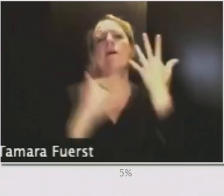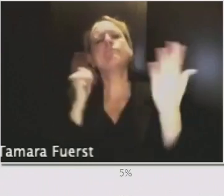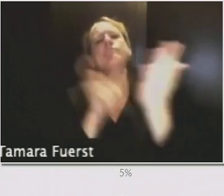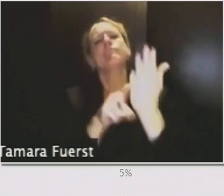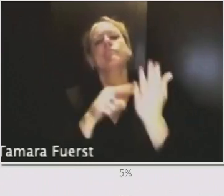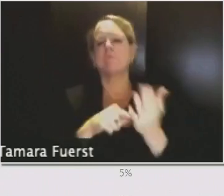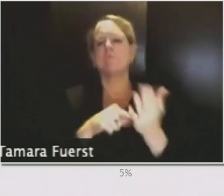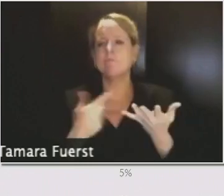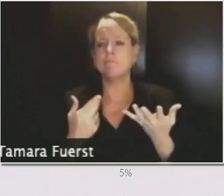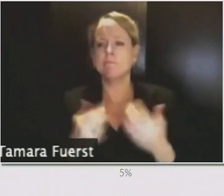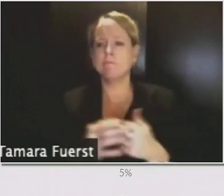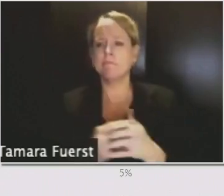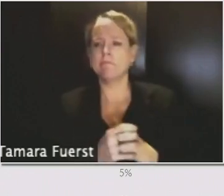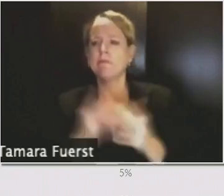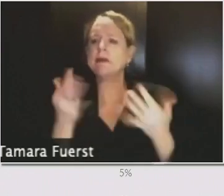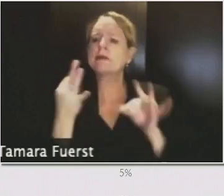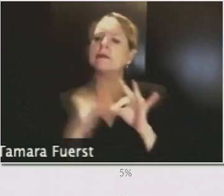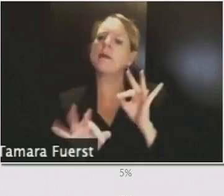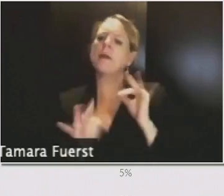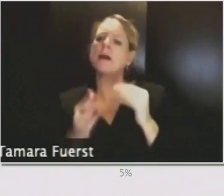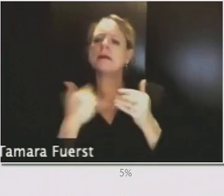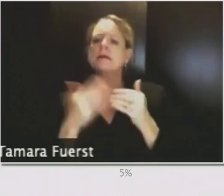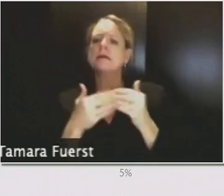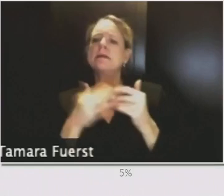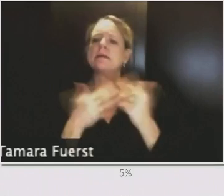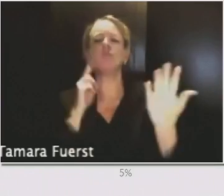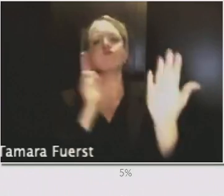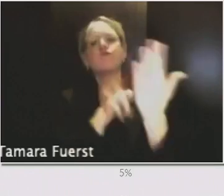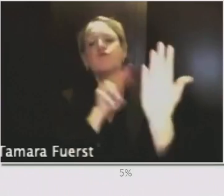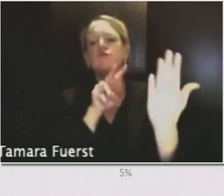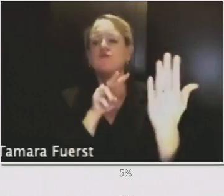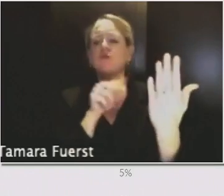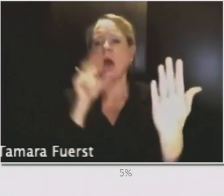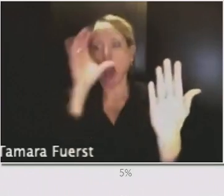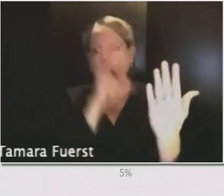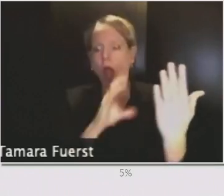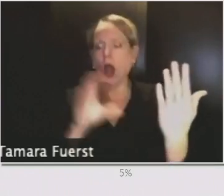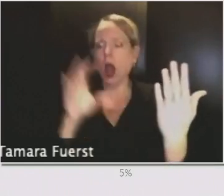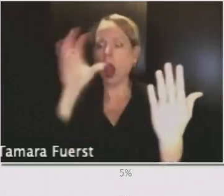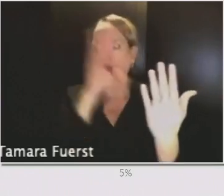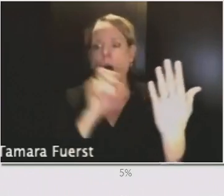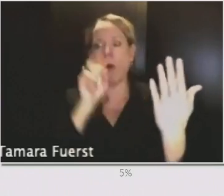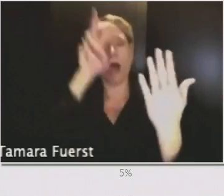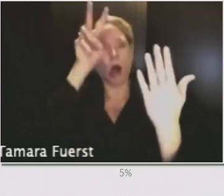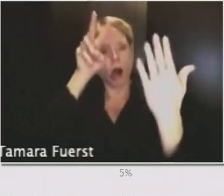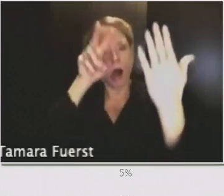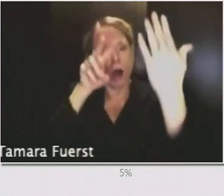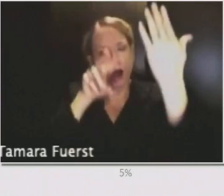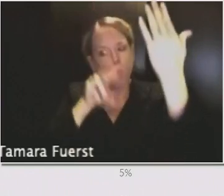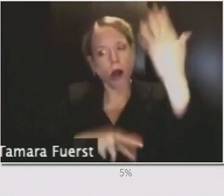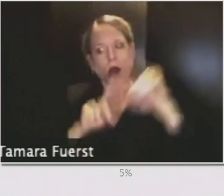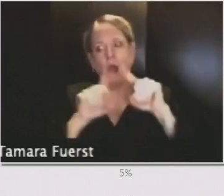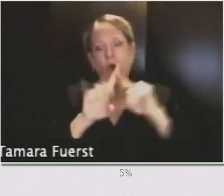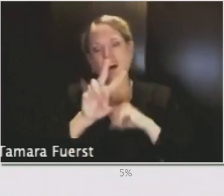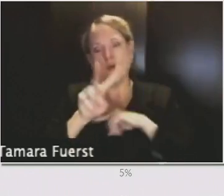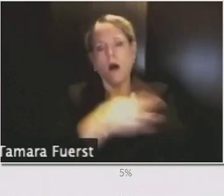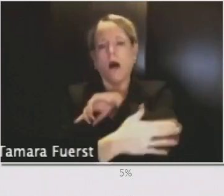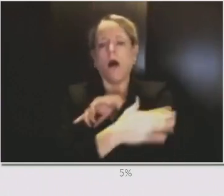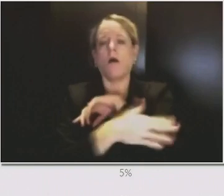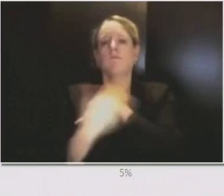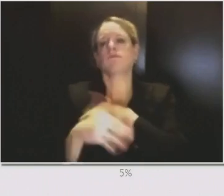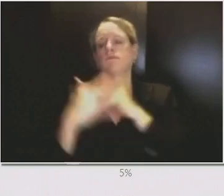Okay, we can probably follow up after this and see exactly what it is that you're trying to